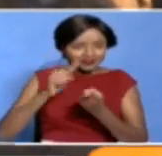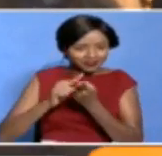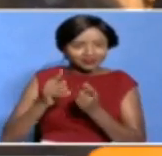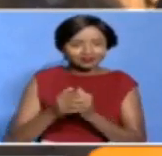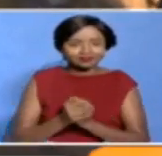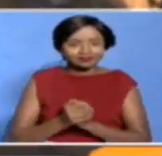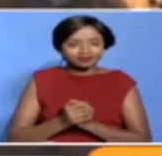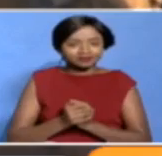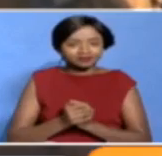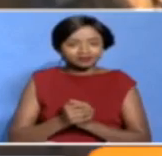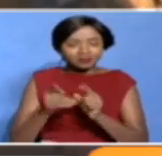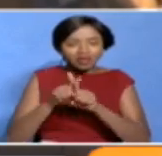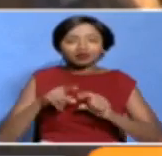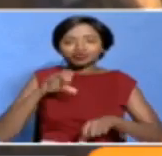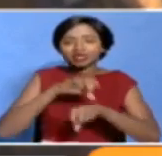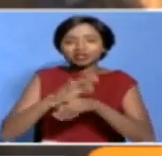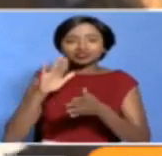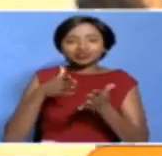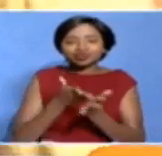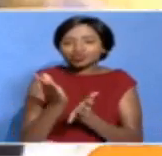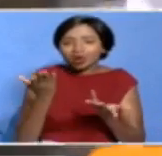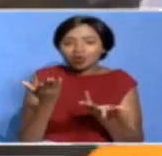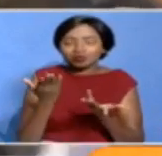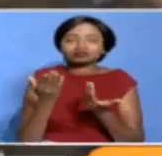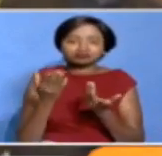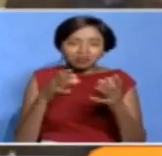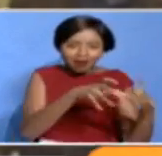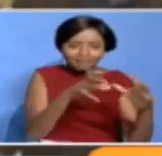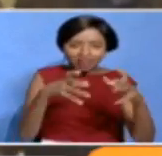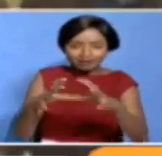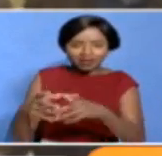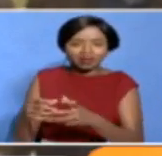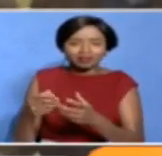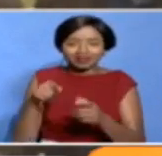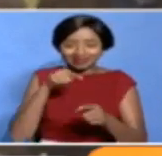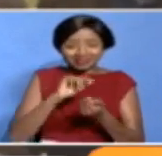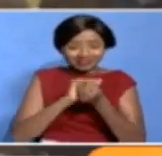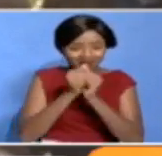itapakimkana through cooperative arrangement. So hiyo reforms inaendelea.